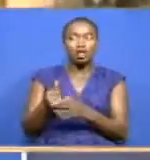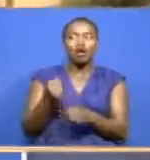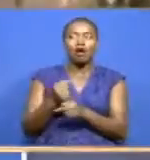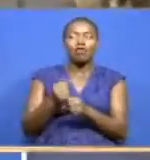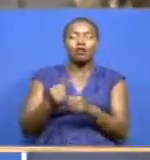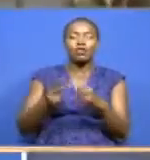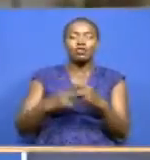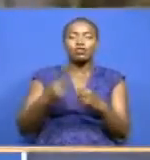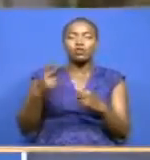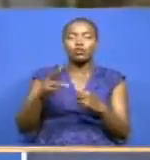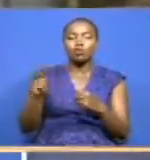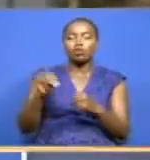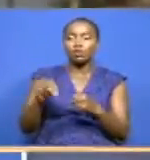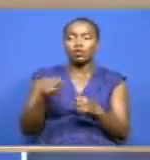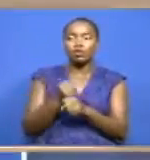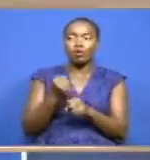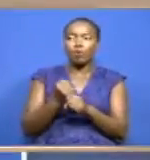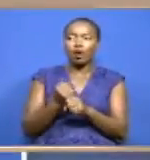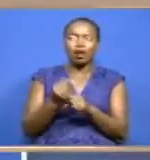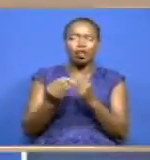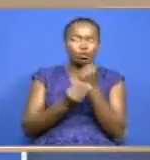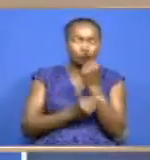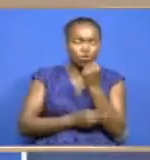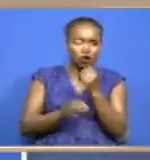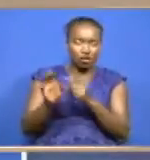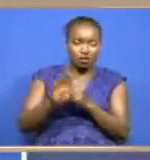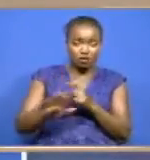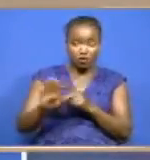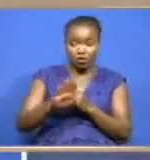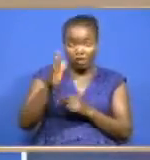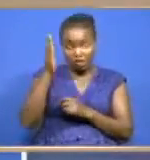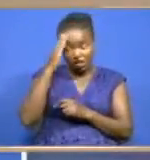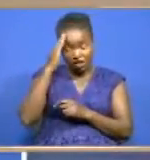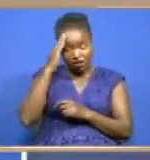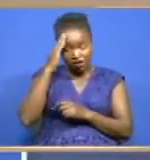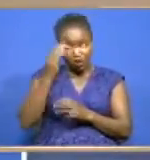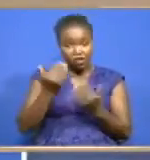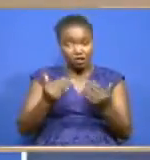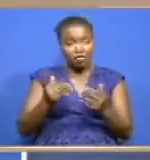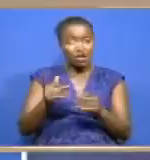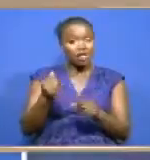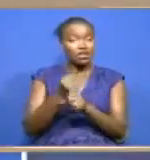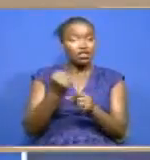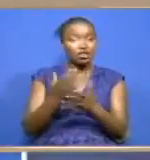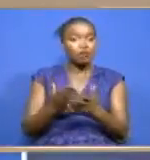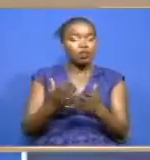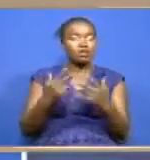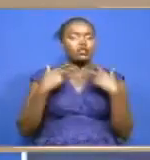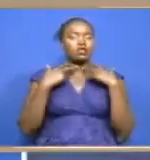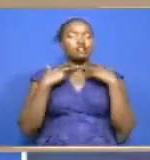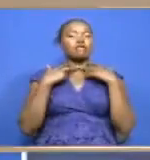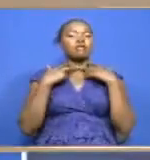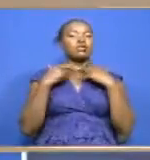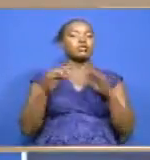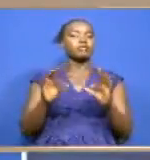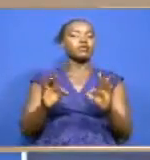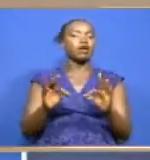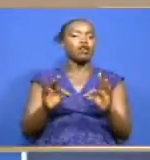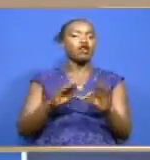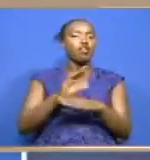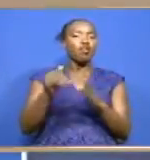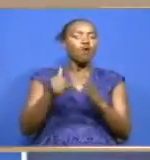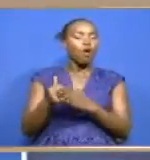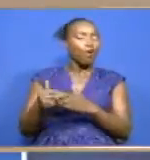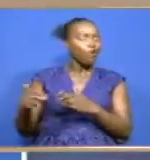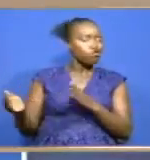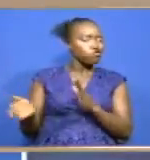of them working in harmful work. I know you will agree with me that child labour is the modern slavery and must be fought from all fronts with